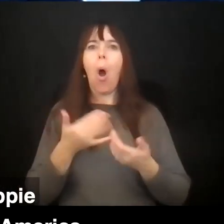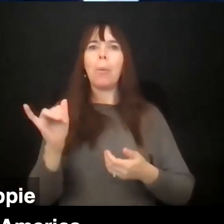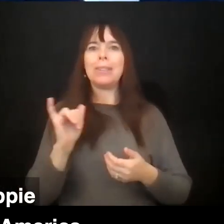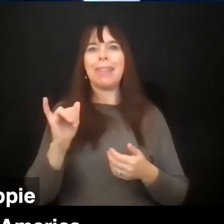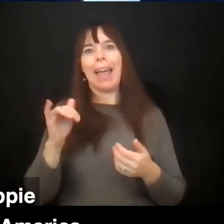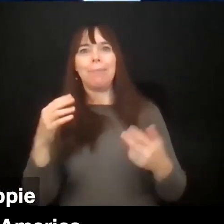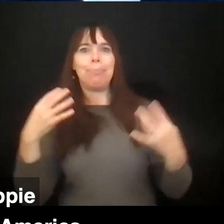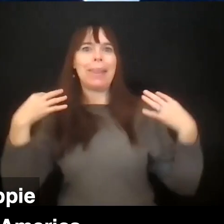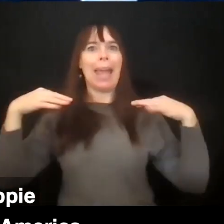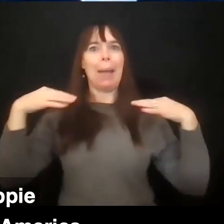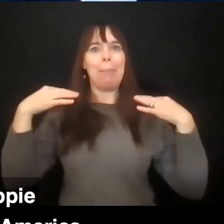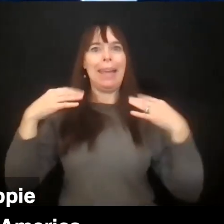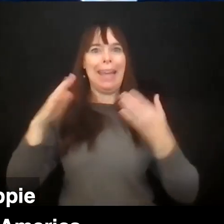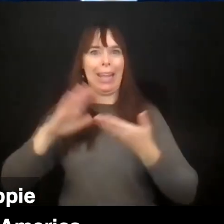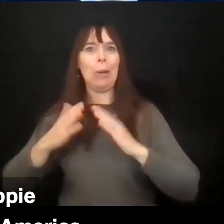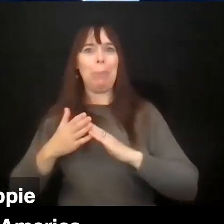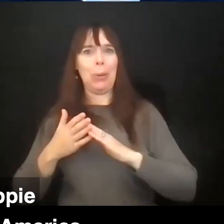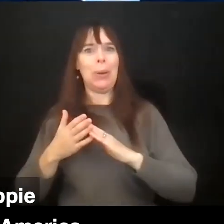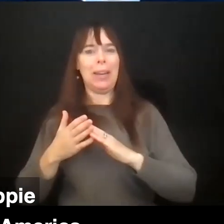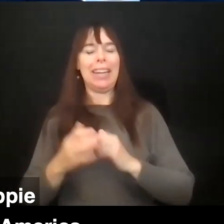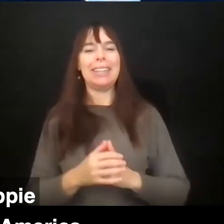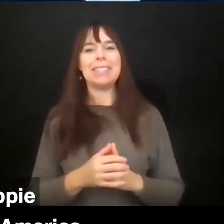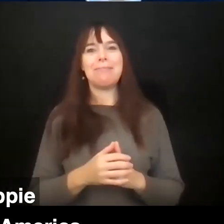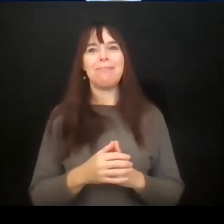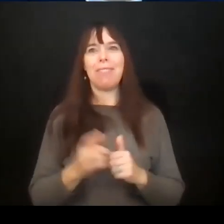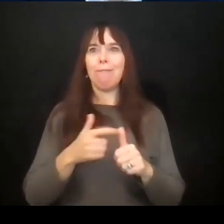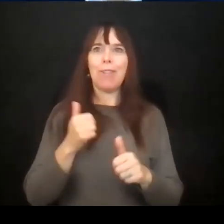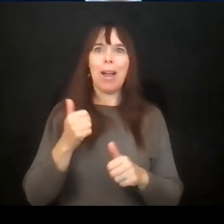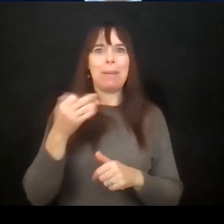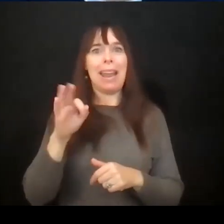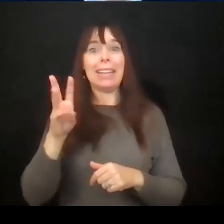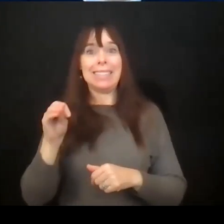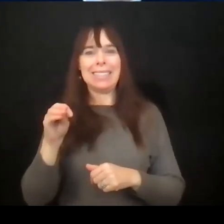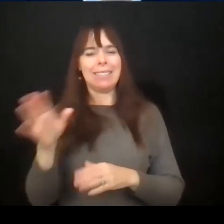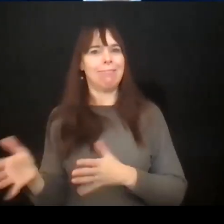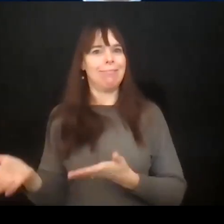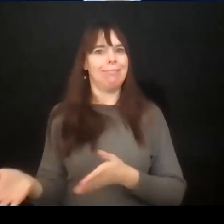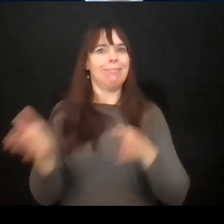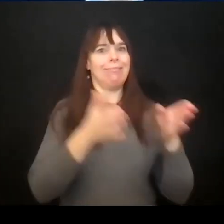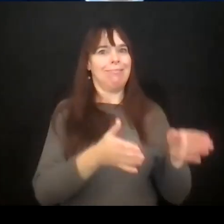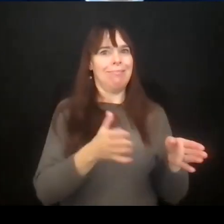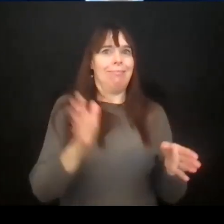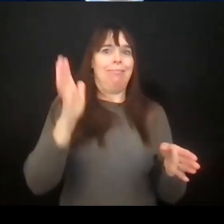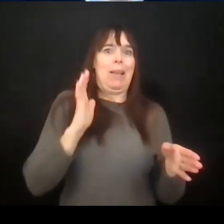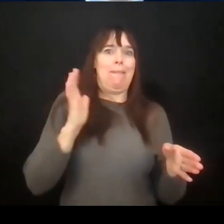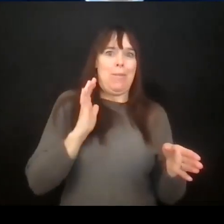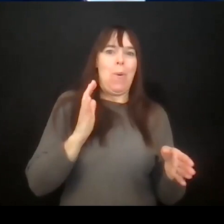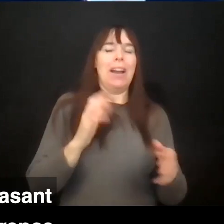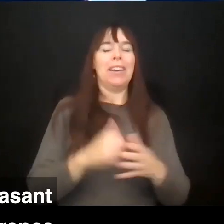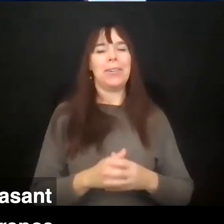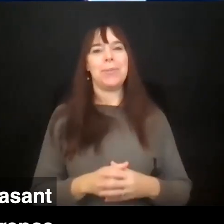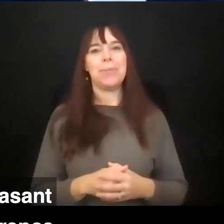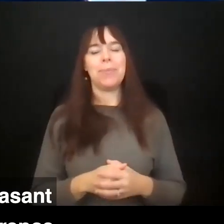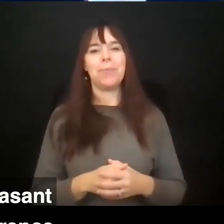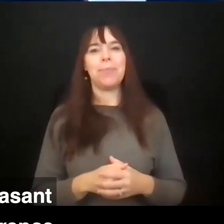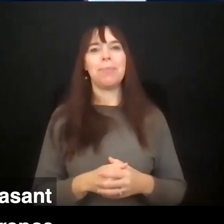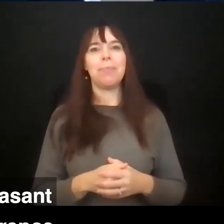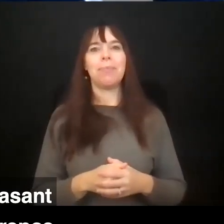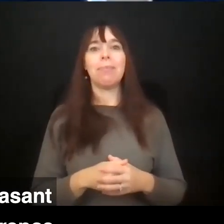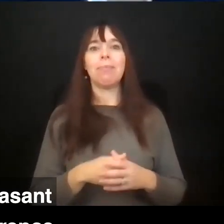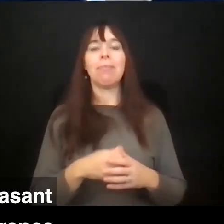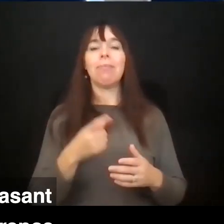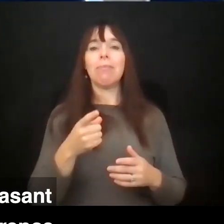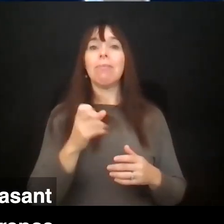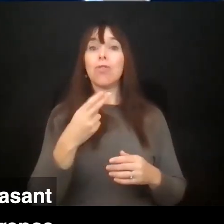hippie communes of the 1960s in America. She paints